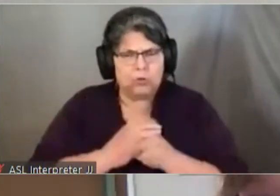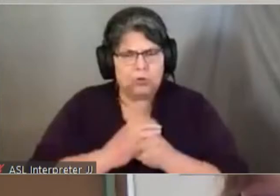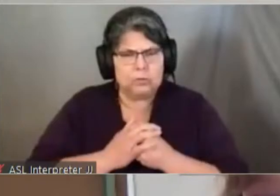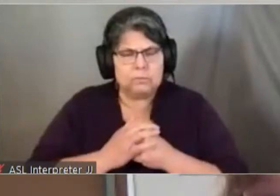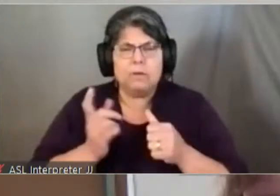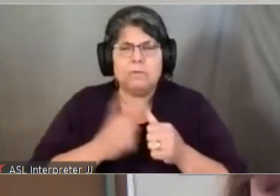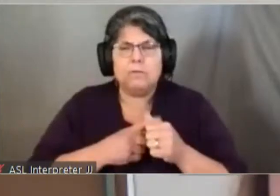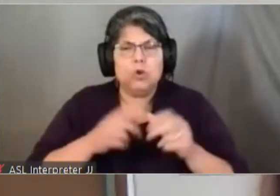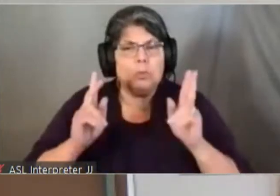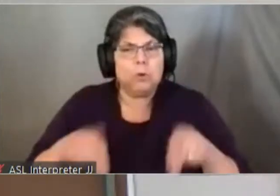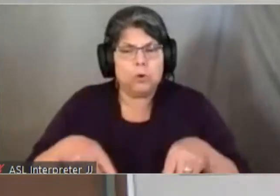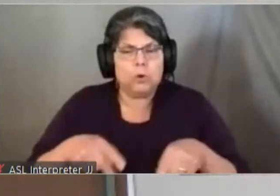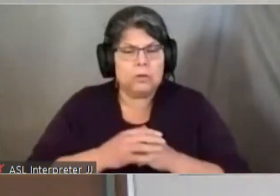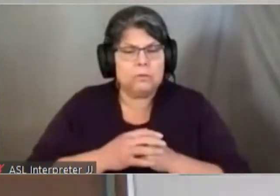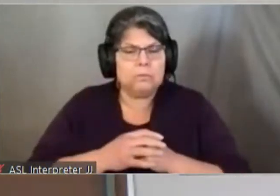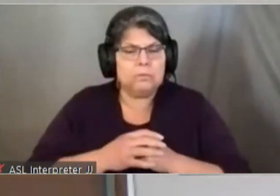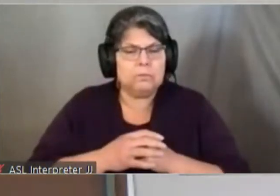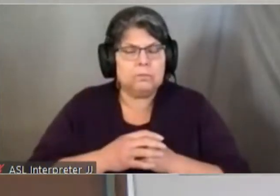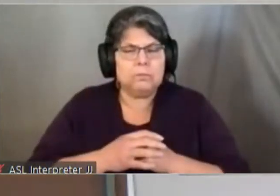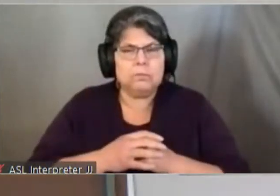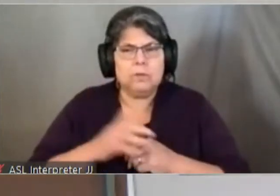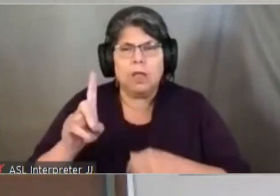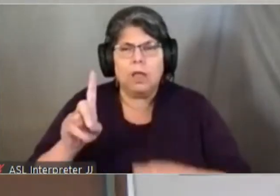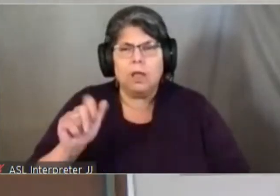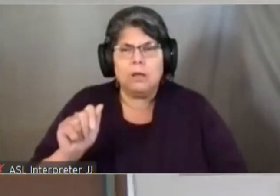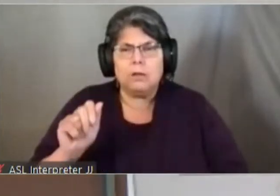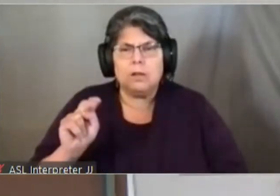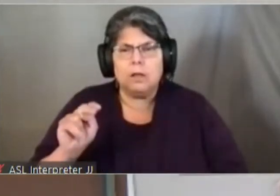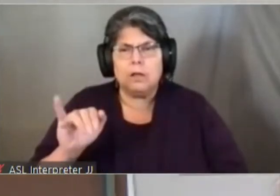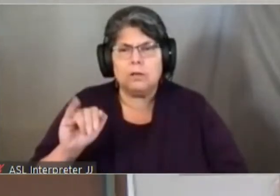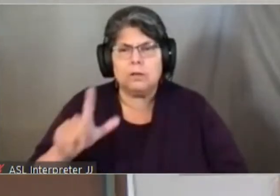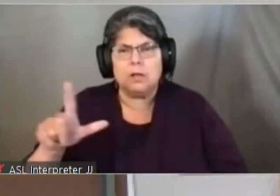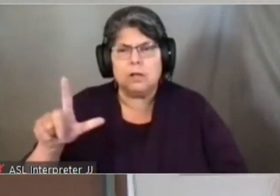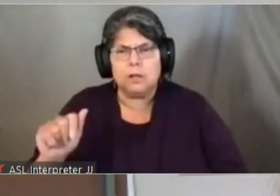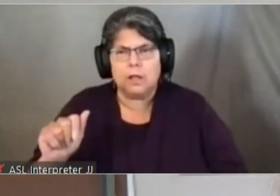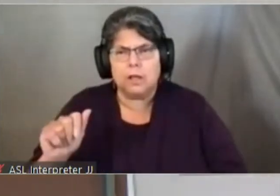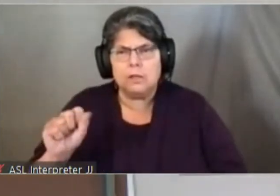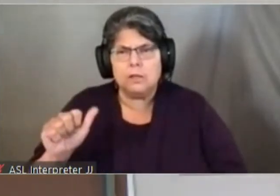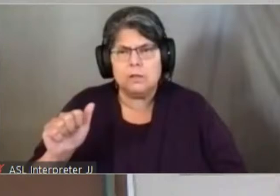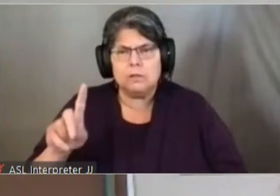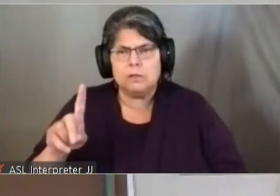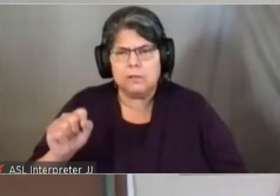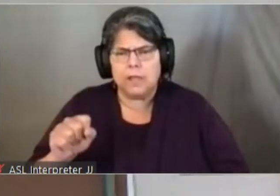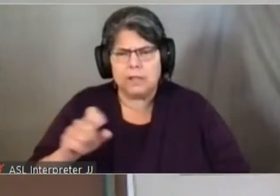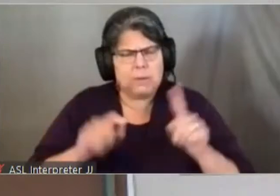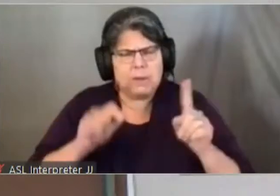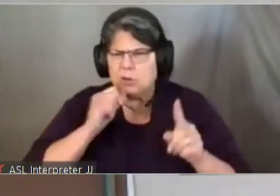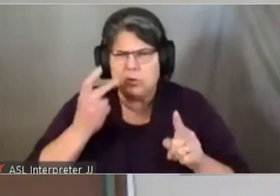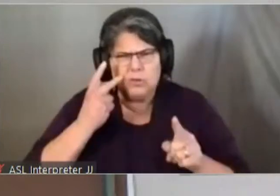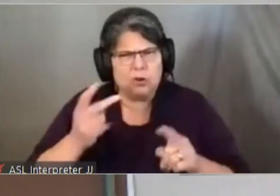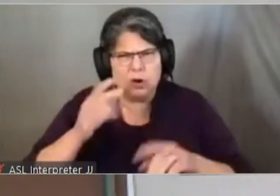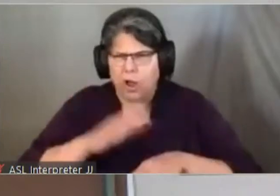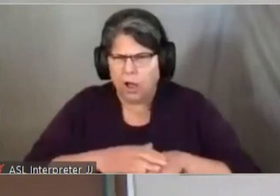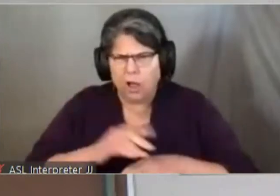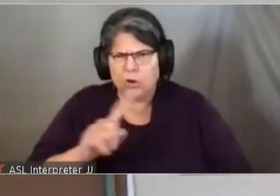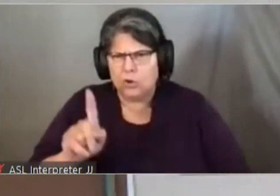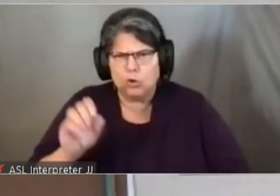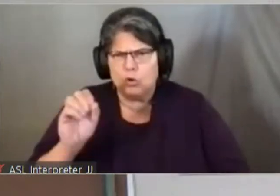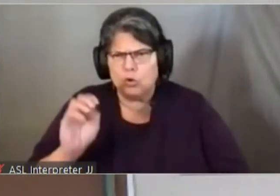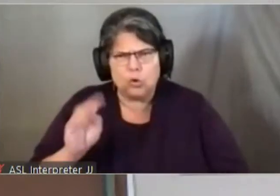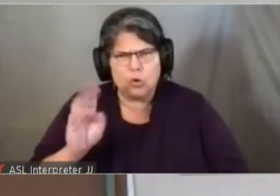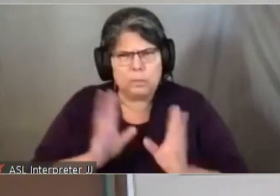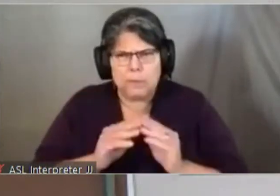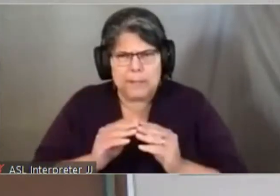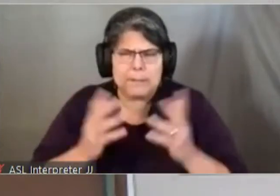list is Danila Sands. I do not see her on the Zoom meeting currently, so I will move on